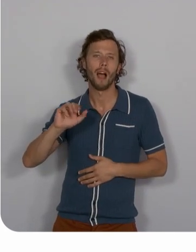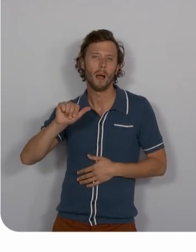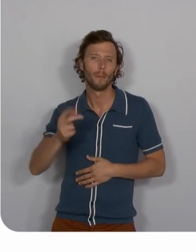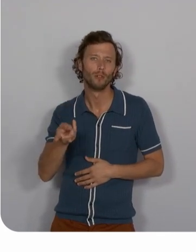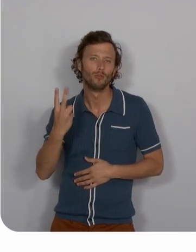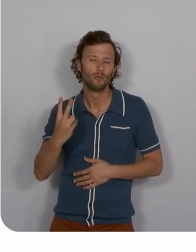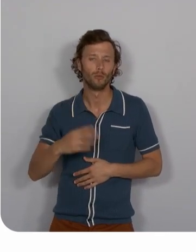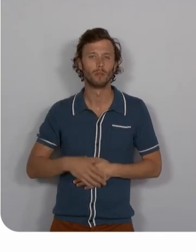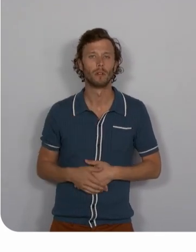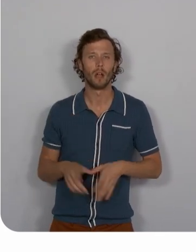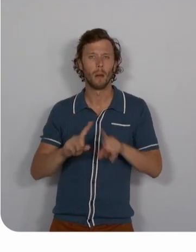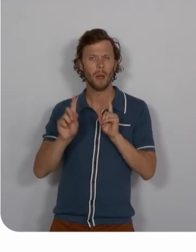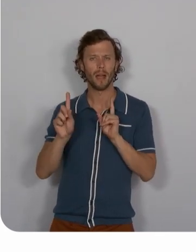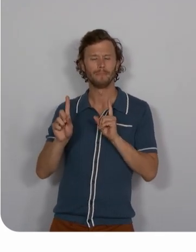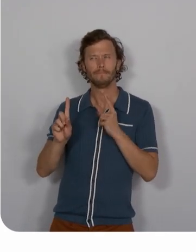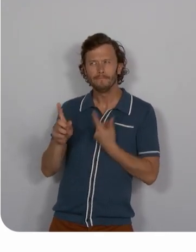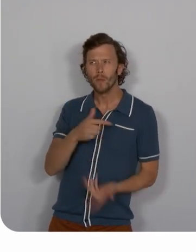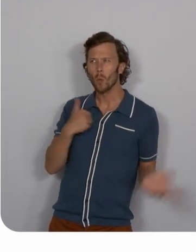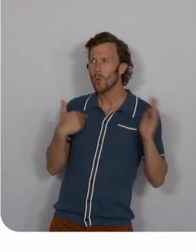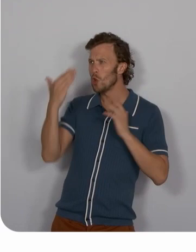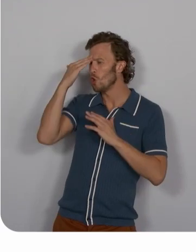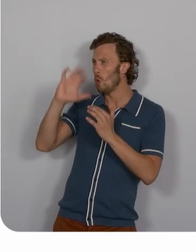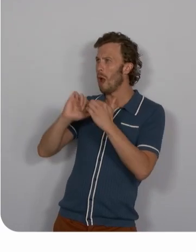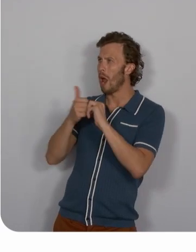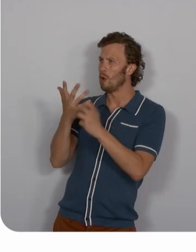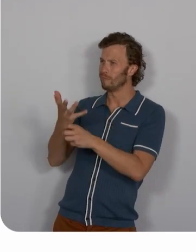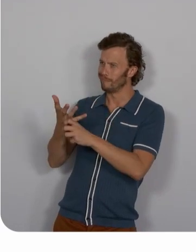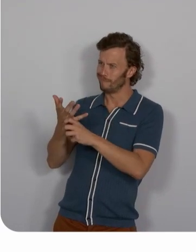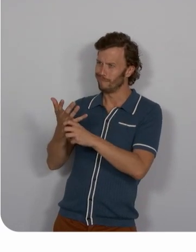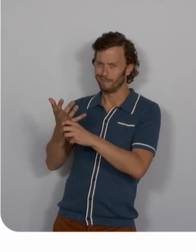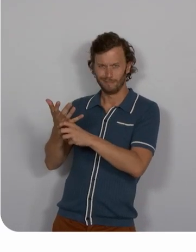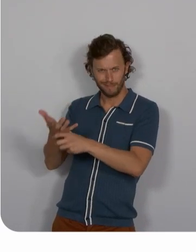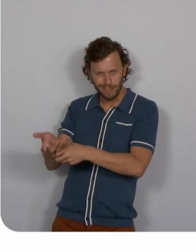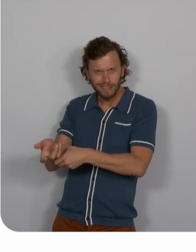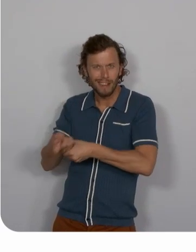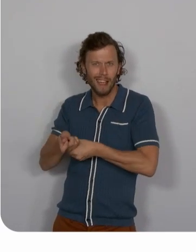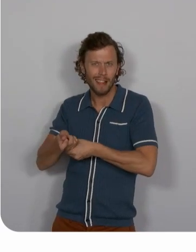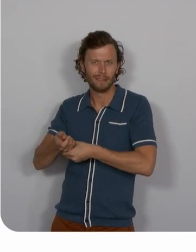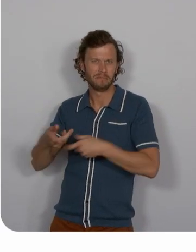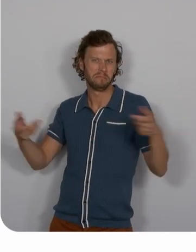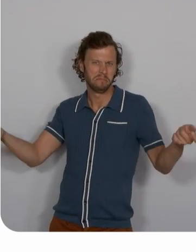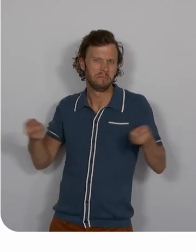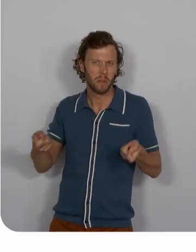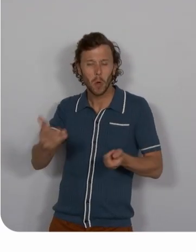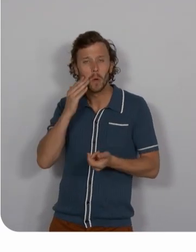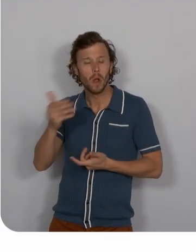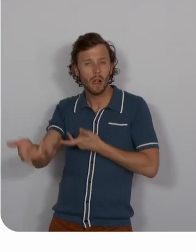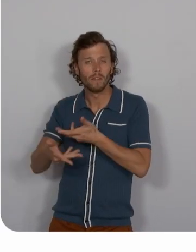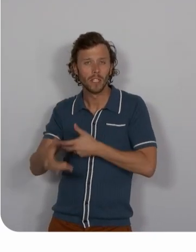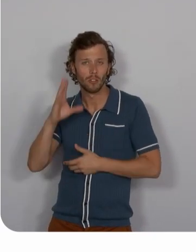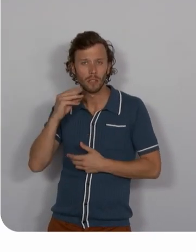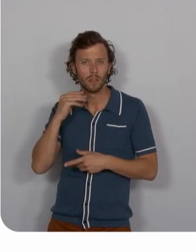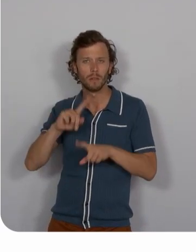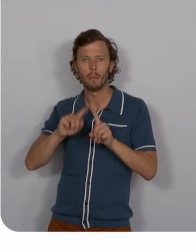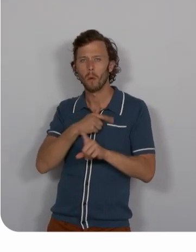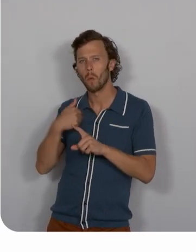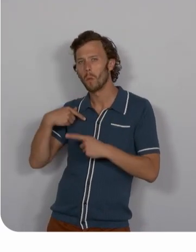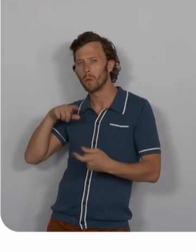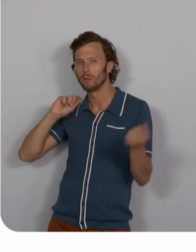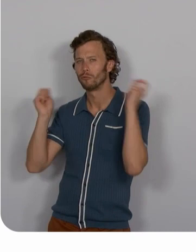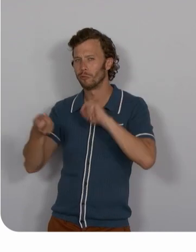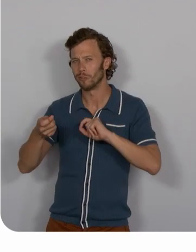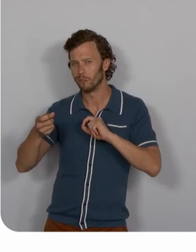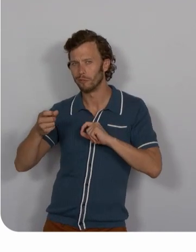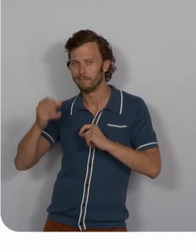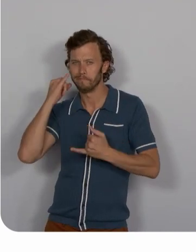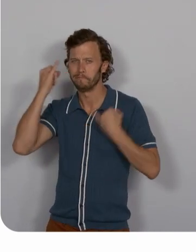what would be required to achieve an entertaining conversational experience. These foundational components of